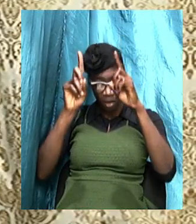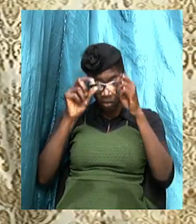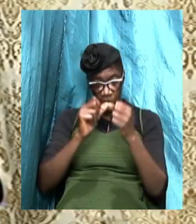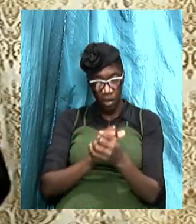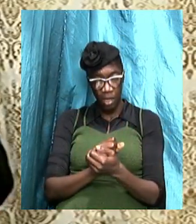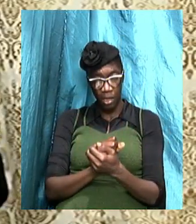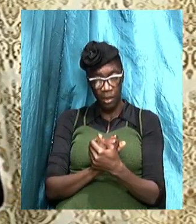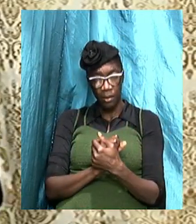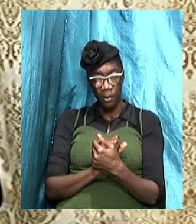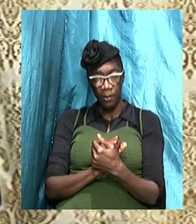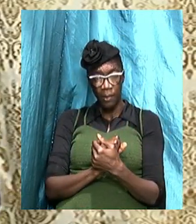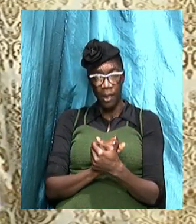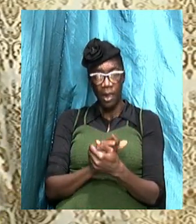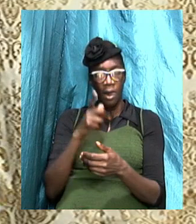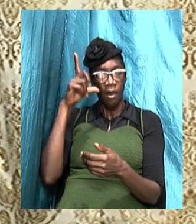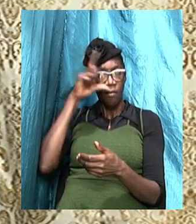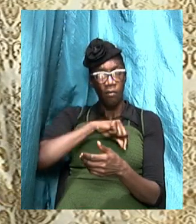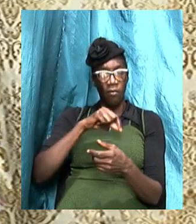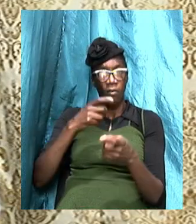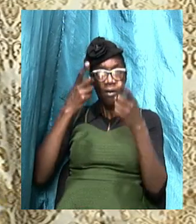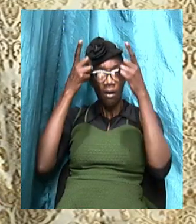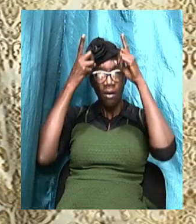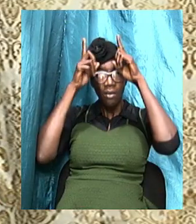and false doctrine